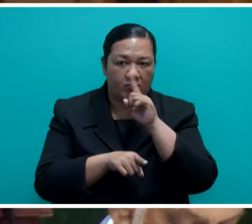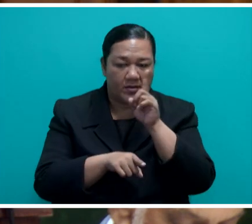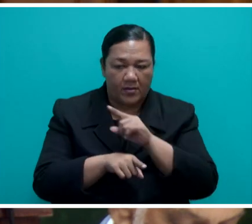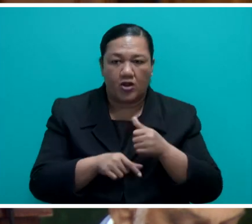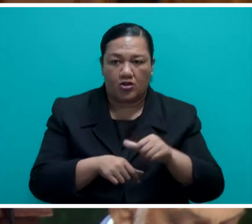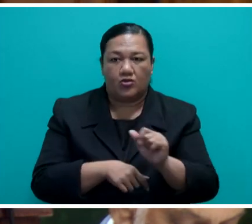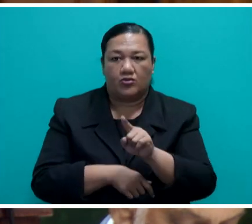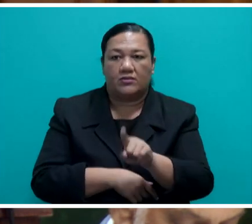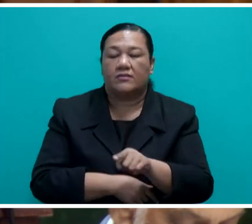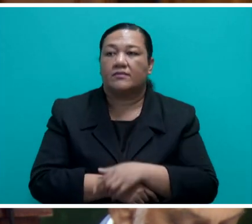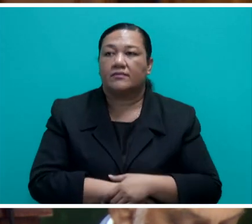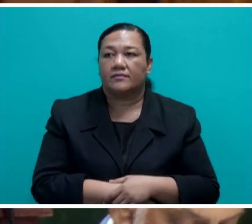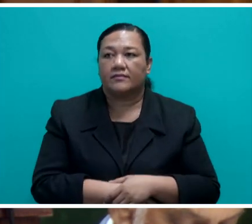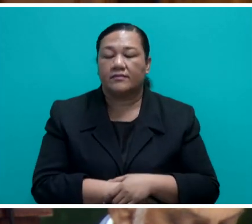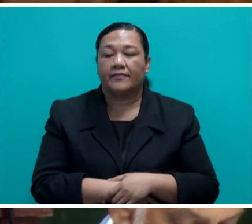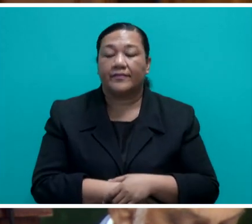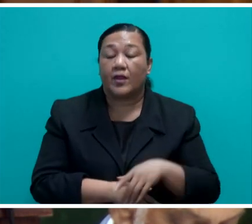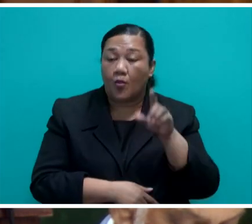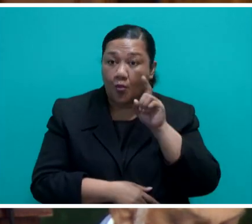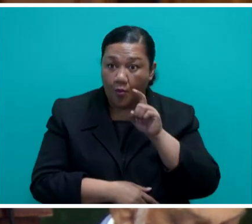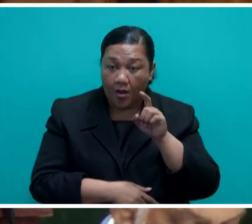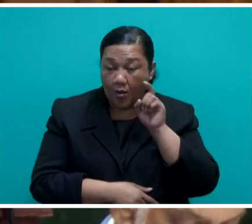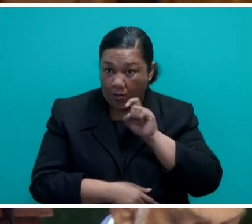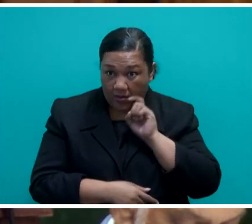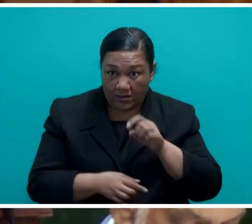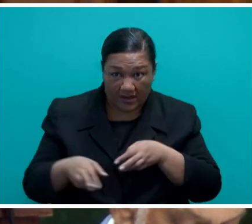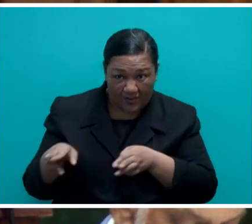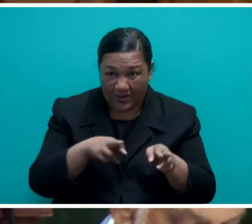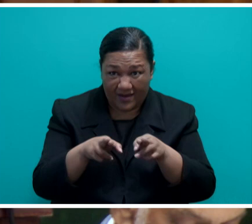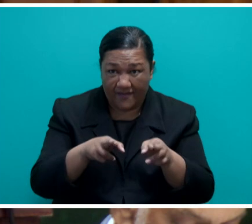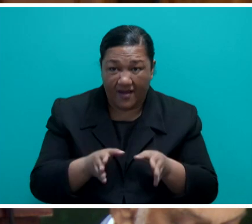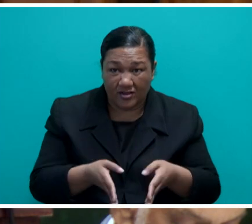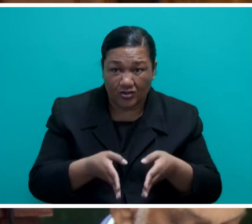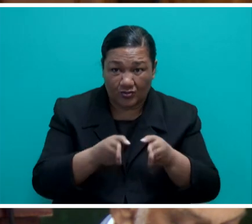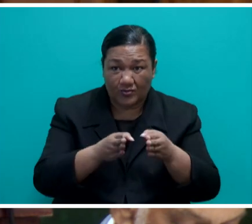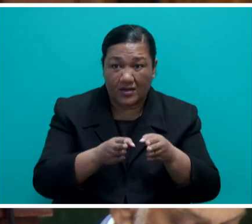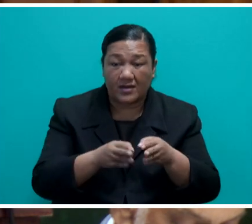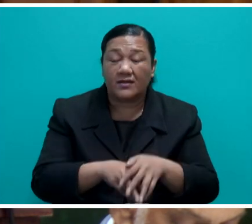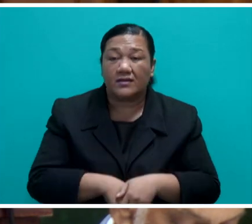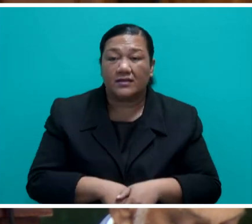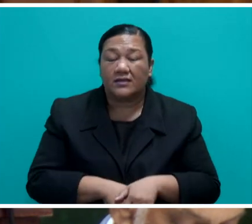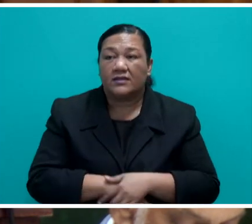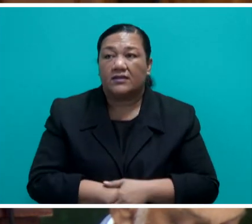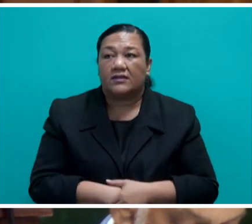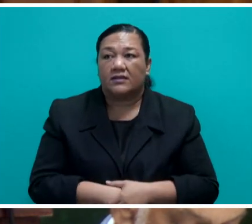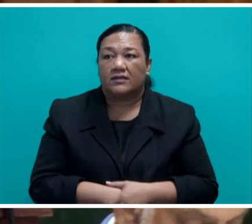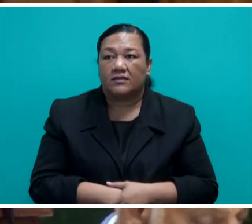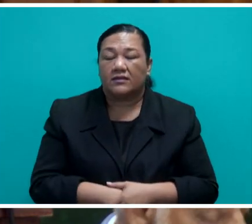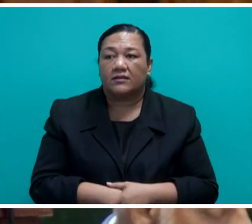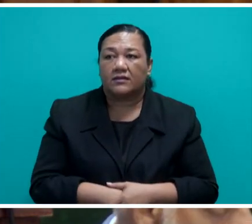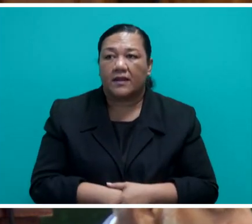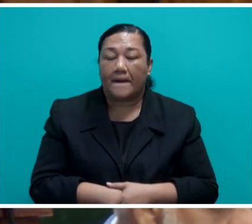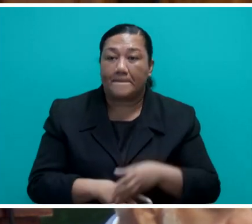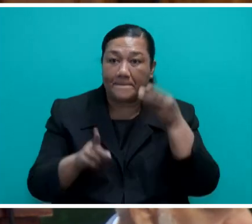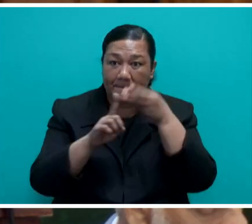of the Ministry of Agriculture and Waterways is specifically tasked with desilting the main waterways, which